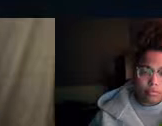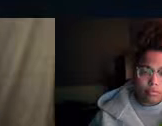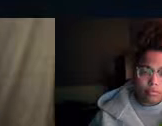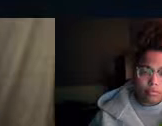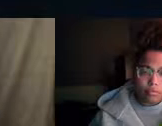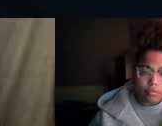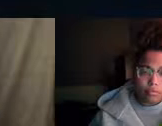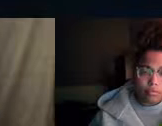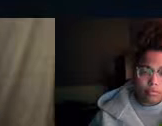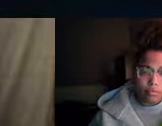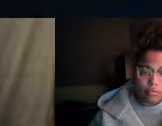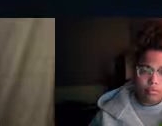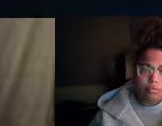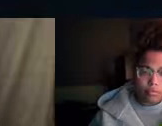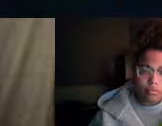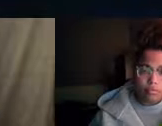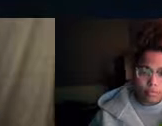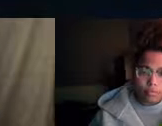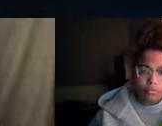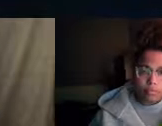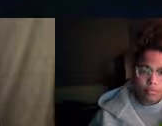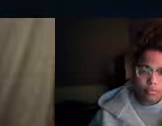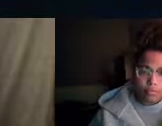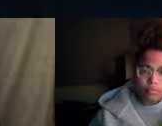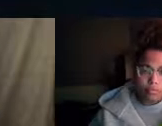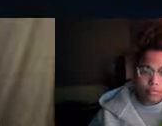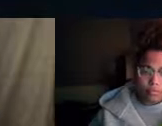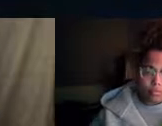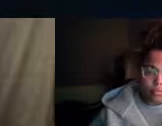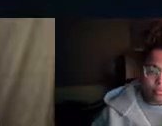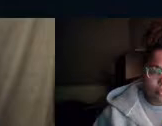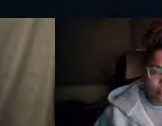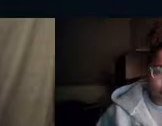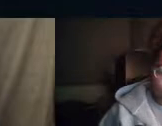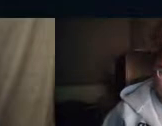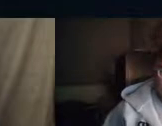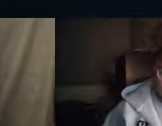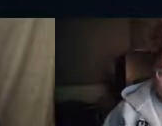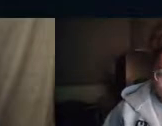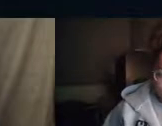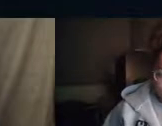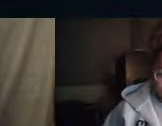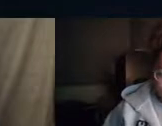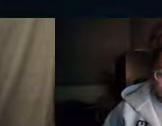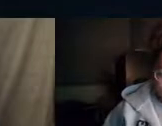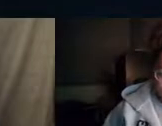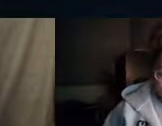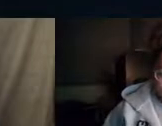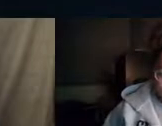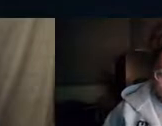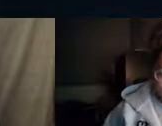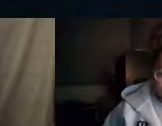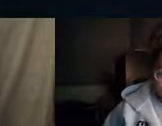water heater, there's a gas water heater, there's other electrical in that room,